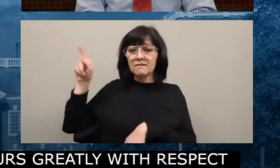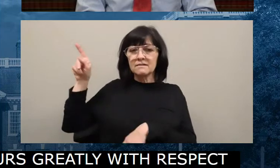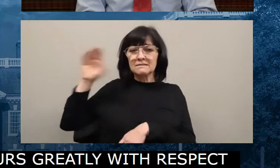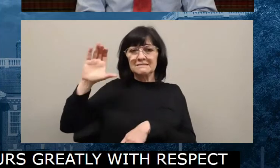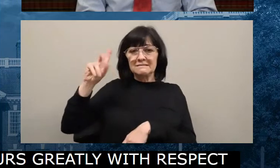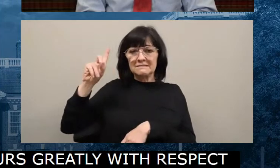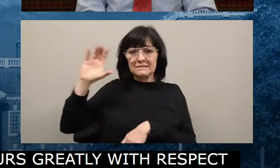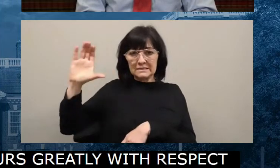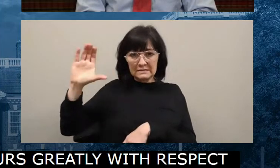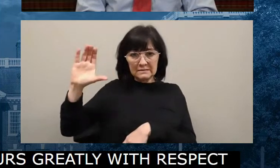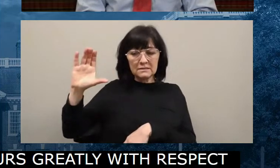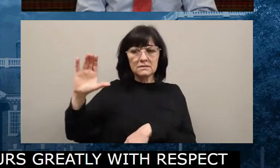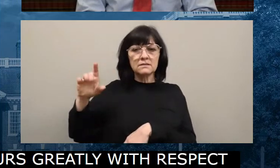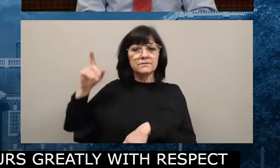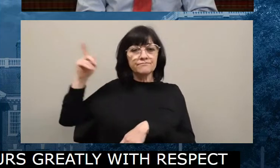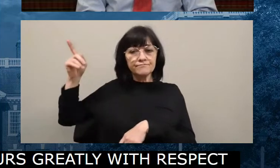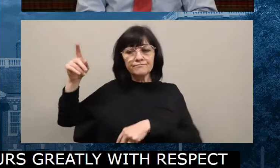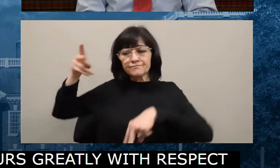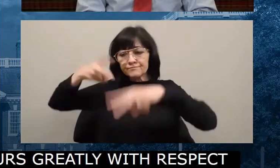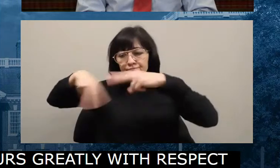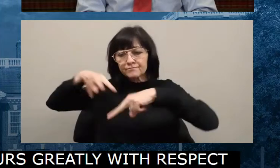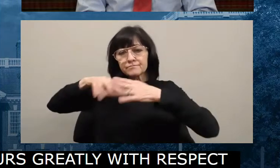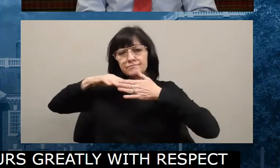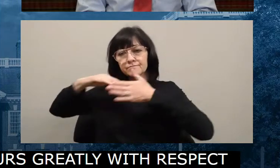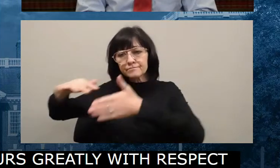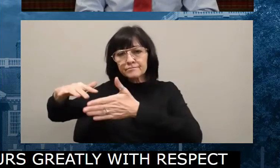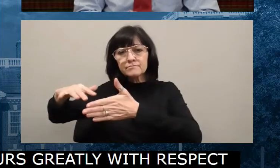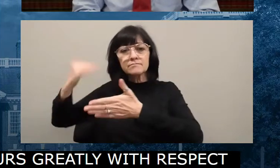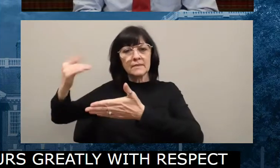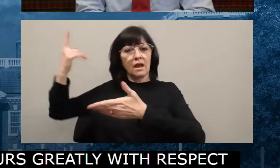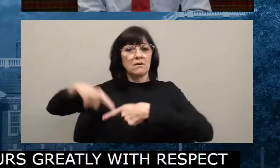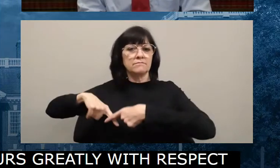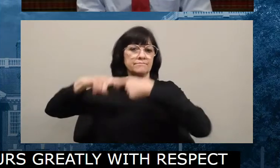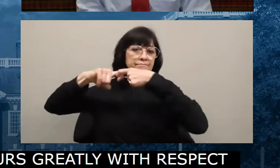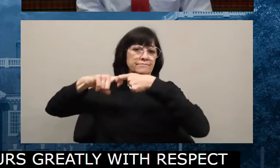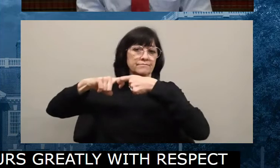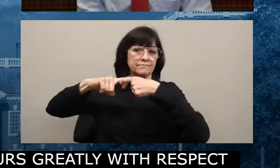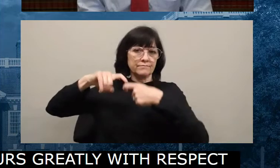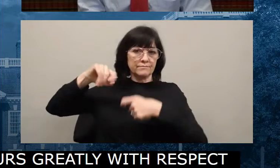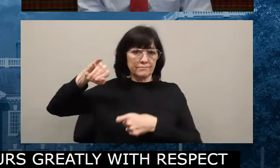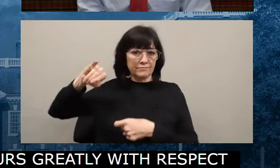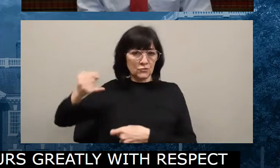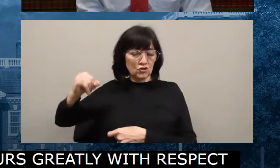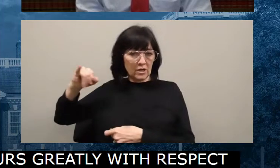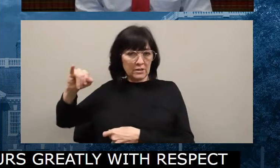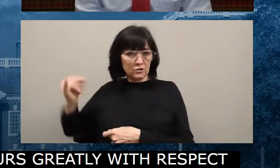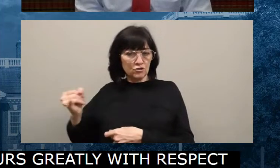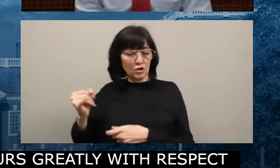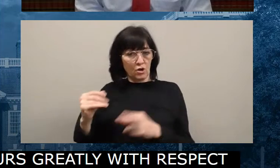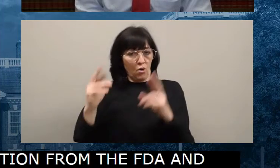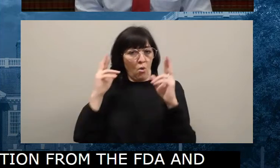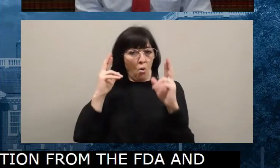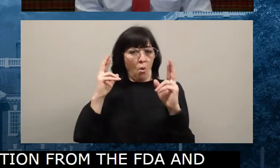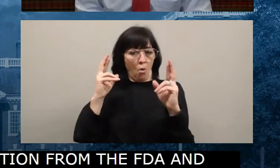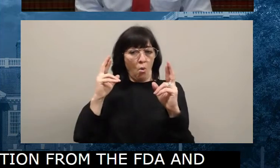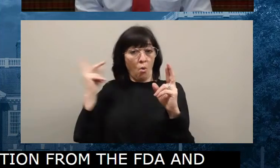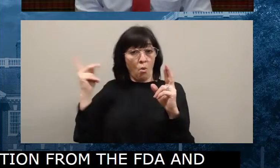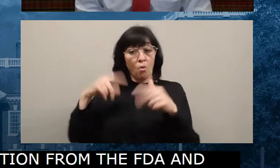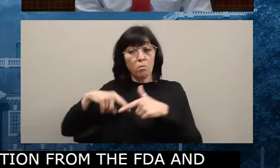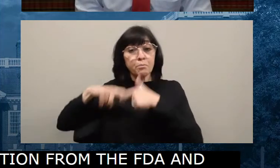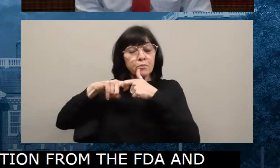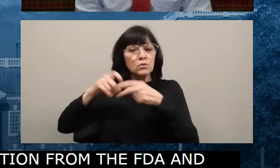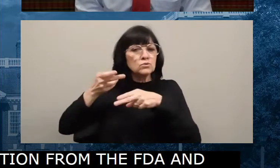Johnson vaccine, the brief pause there. Hopefully we'll get back to that pretty quickly. Some of the